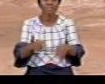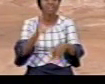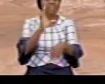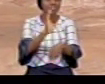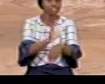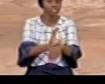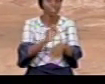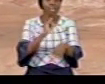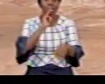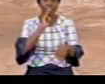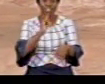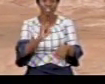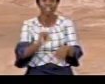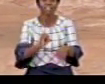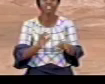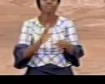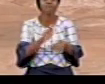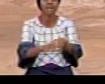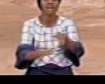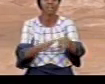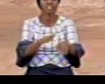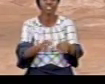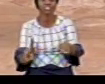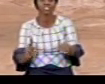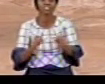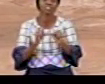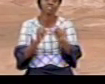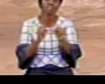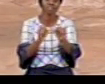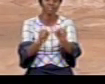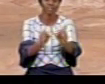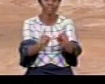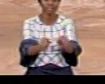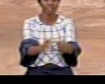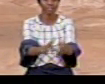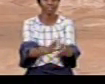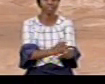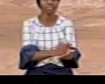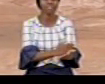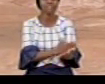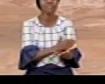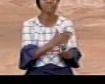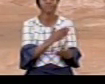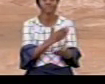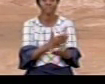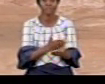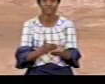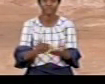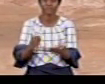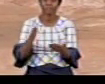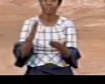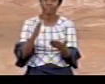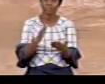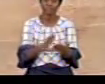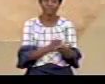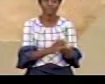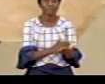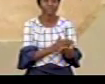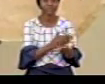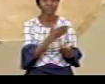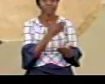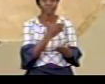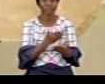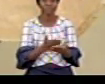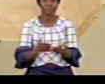The church is marching on. The way of the